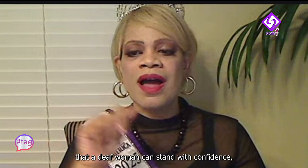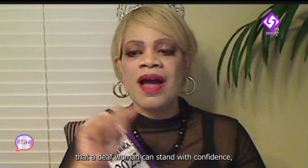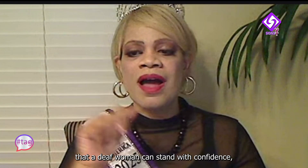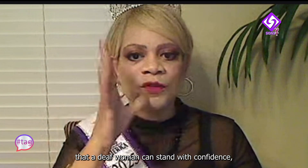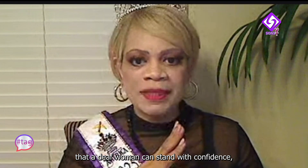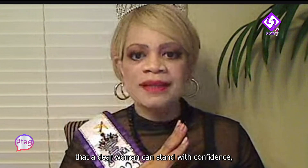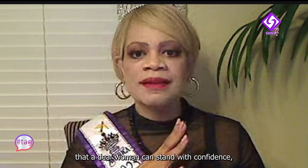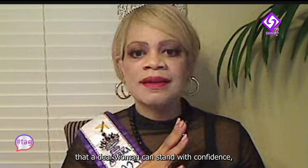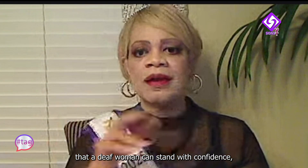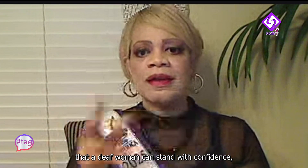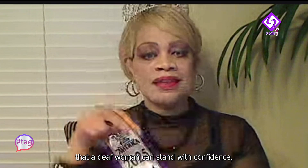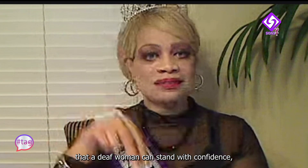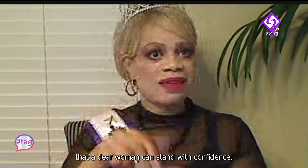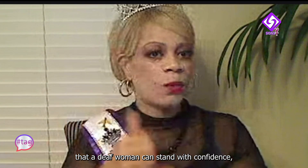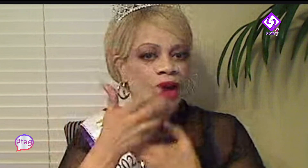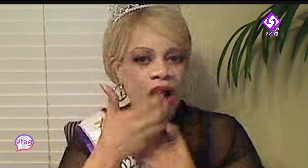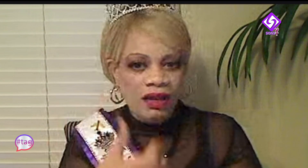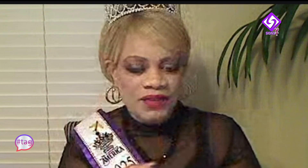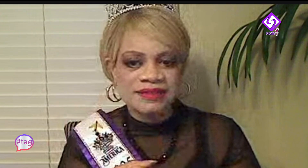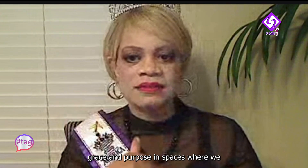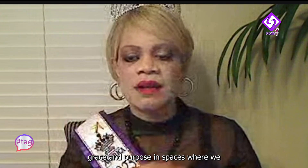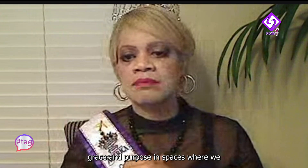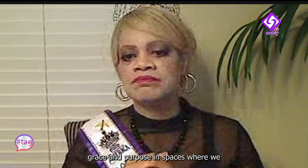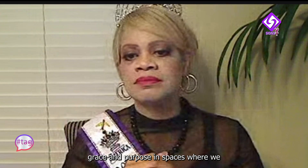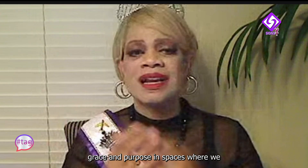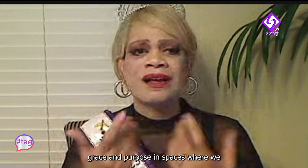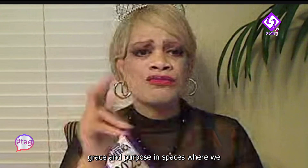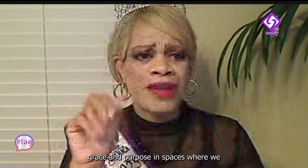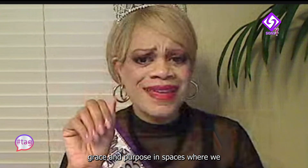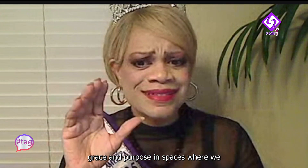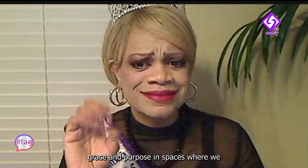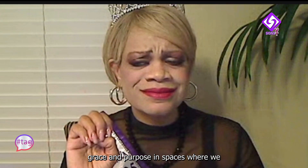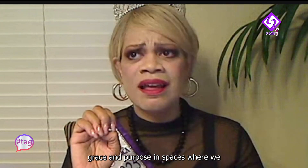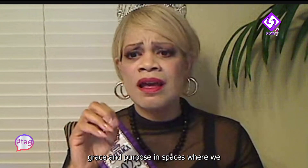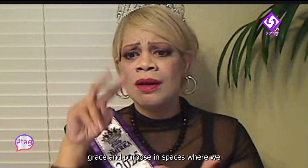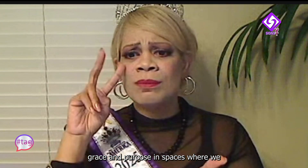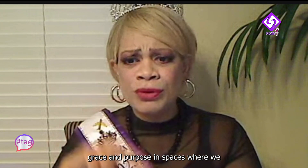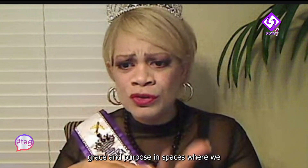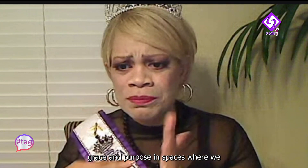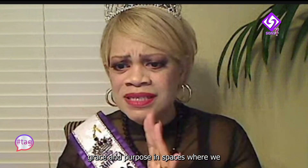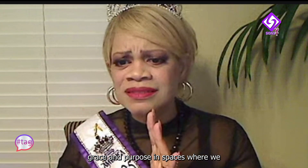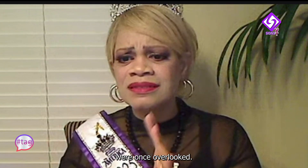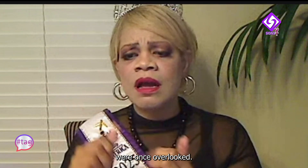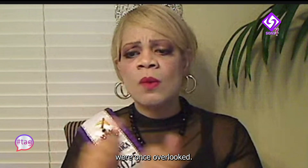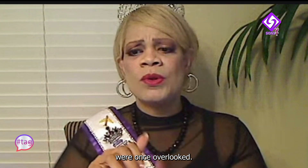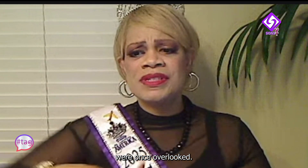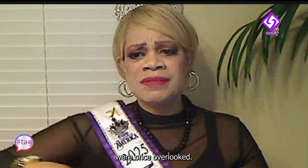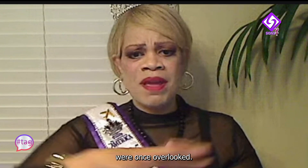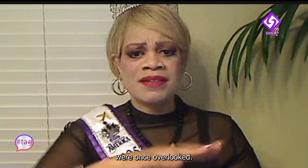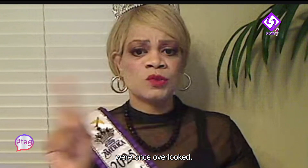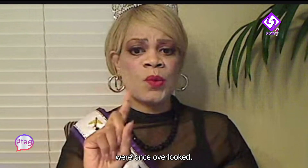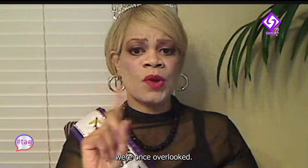that a deaf woman can stand with confidence, grace, and purpose in spaces where we were